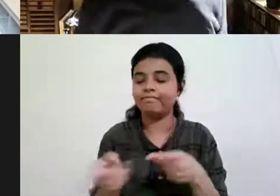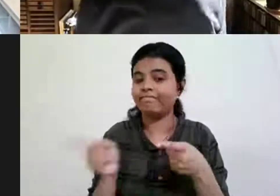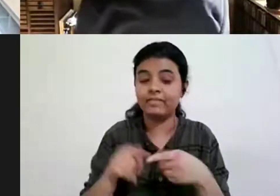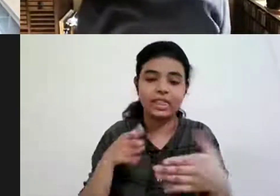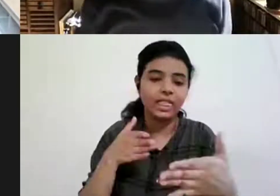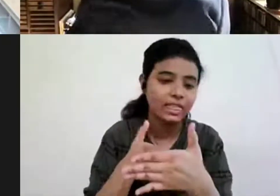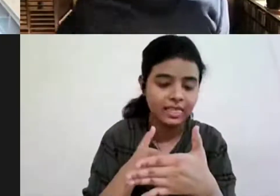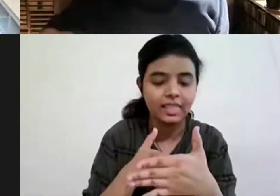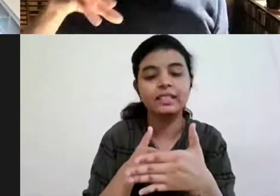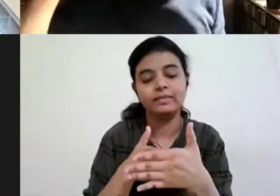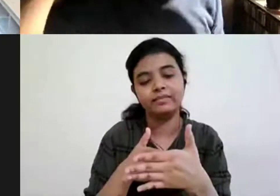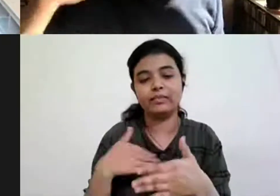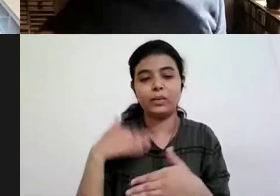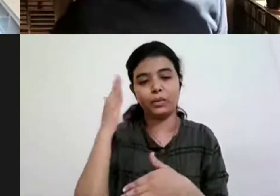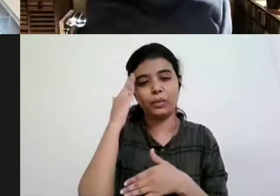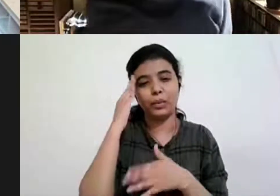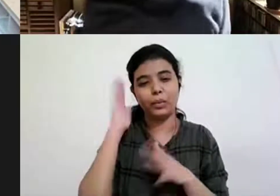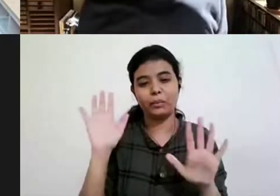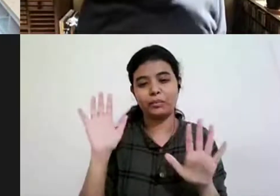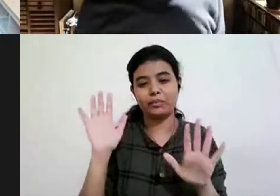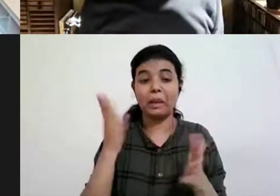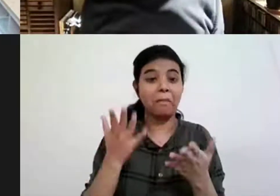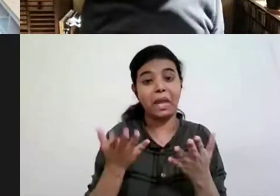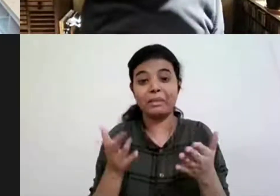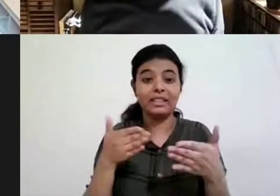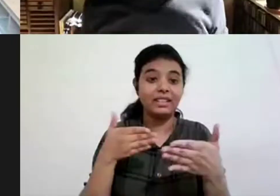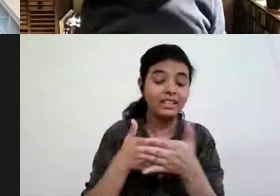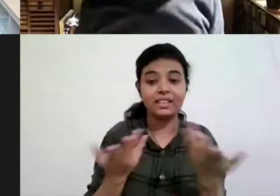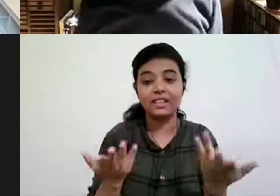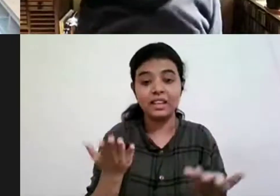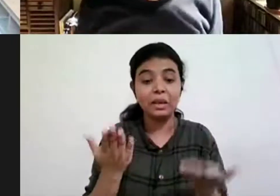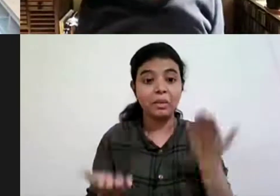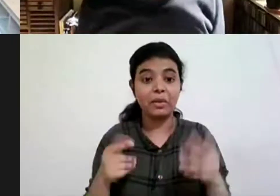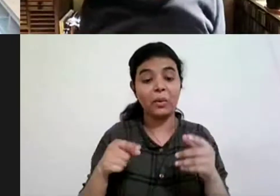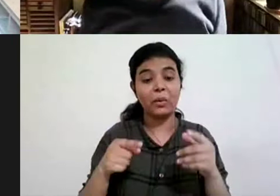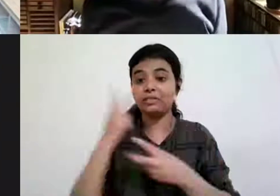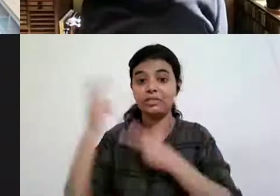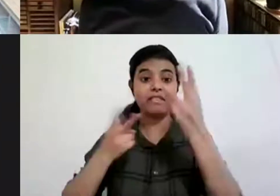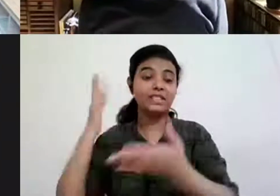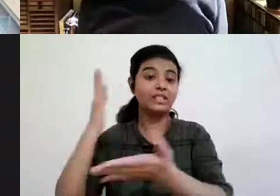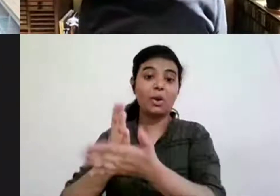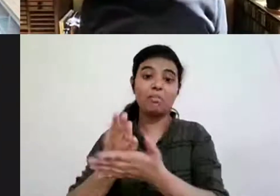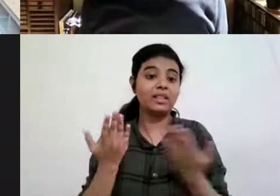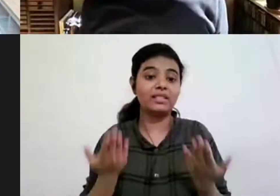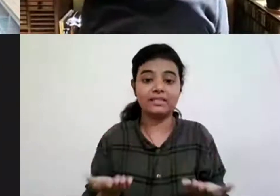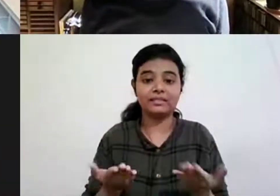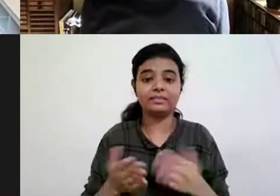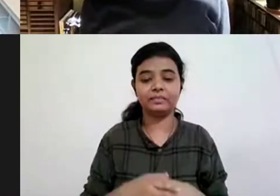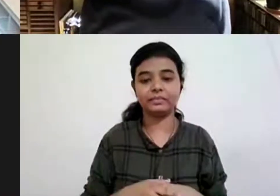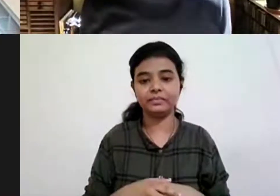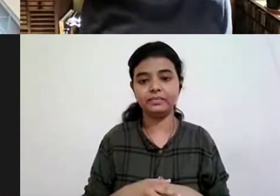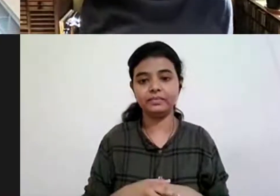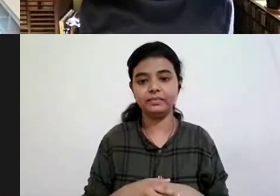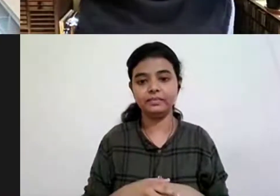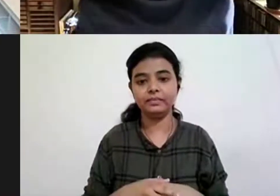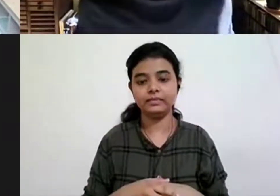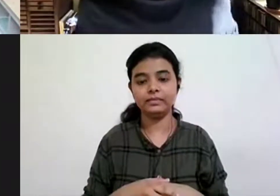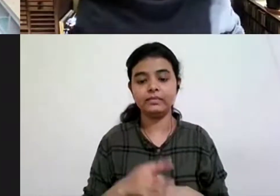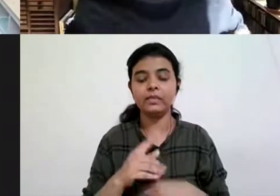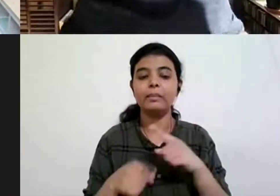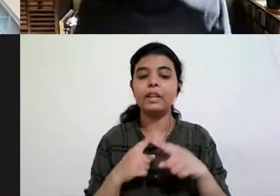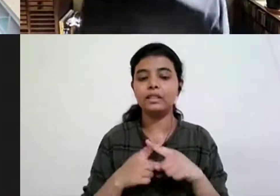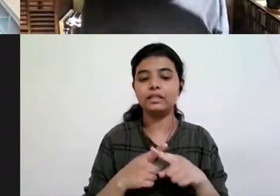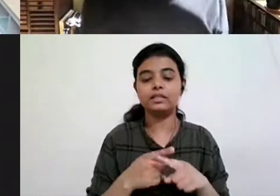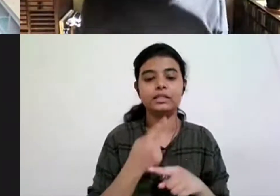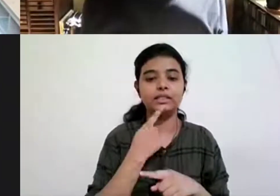break, made a break in it, like in my travelings right now. And as she also